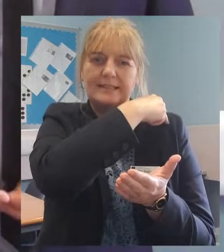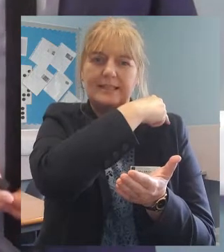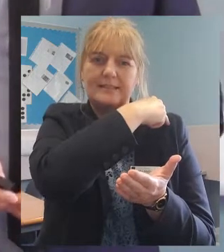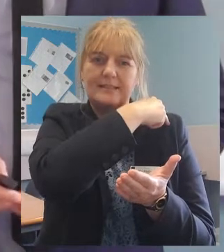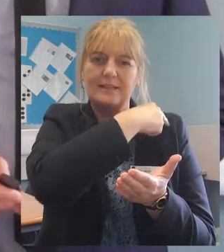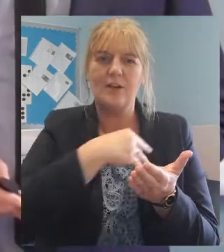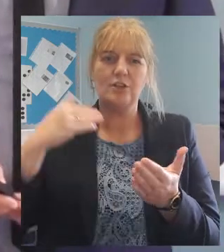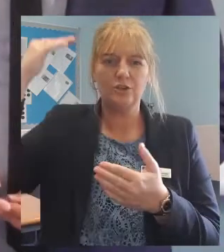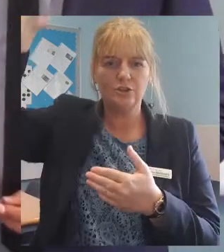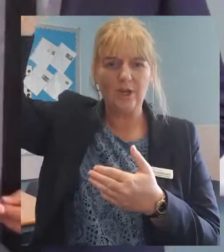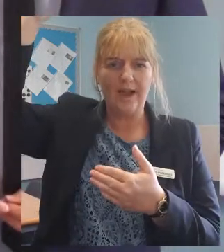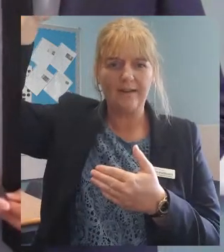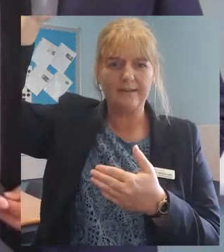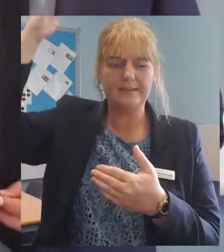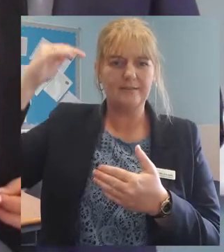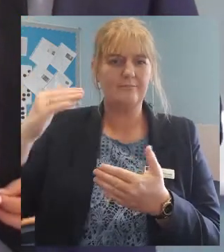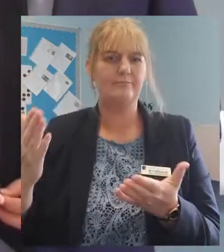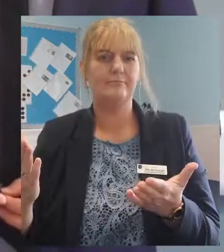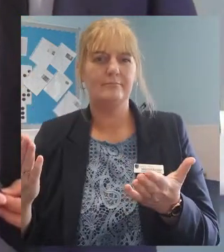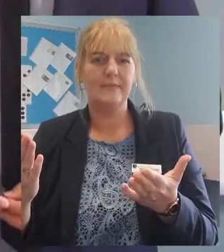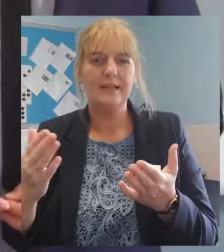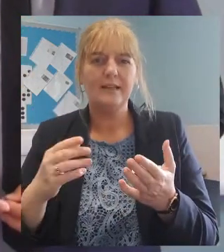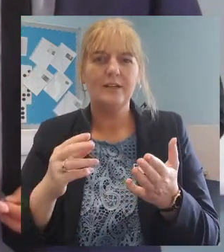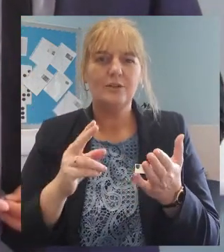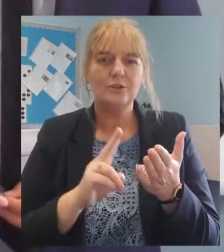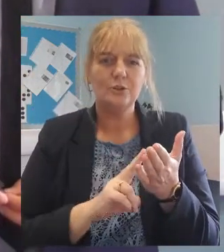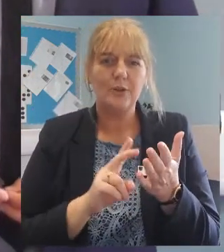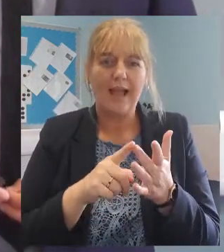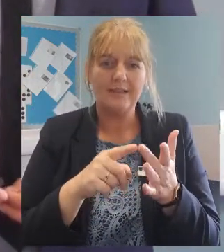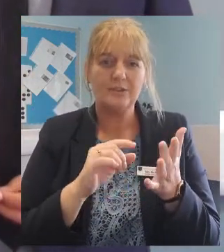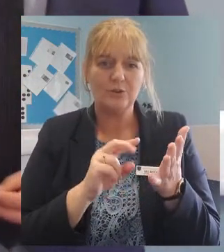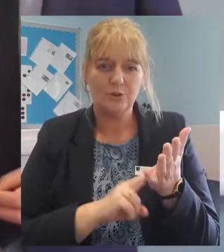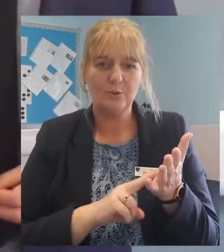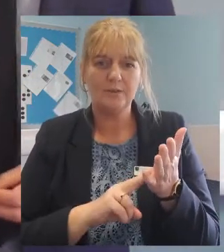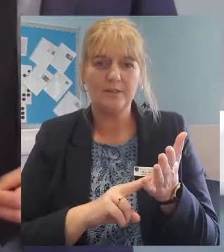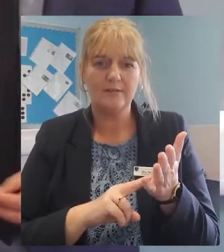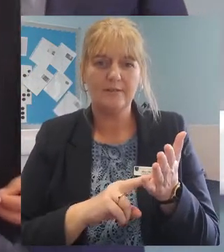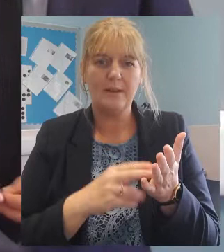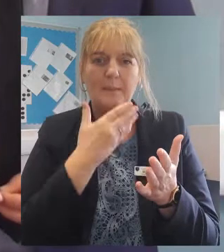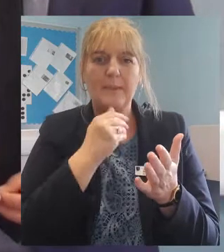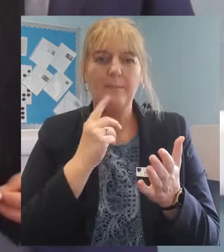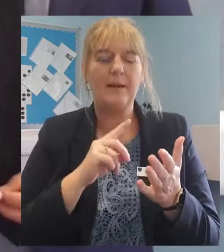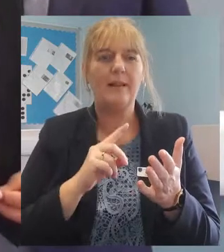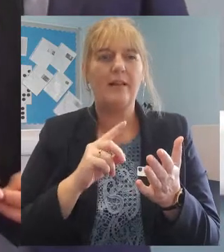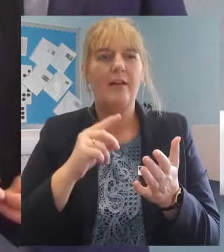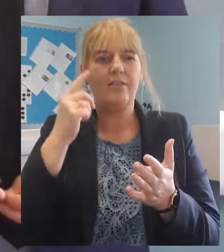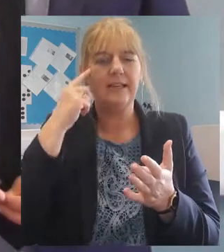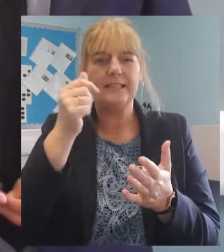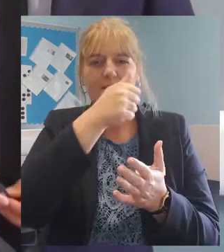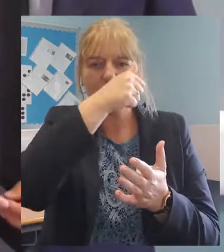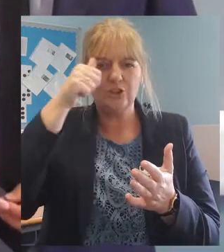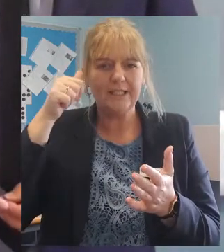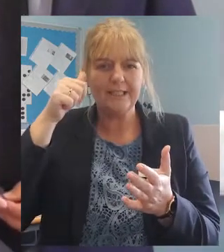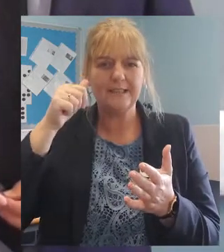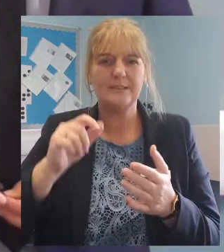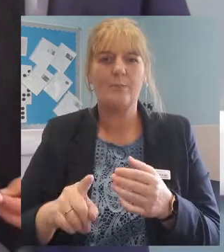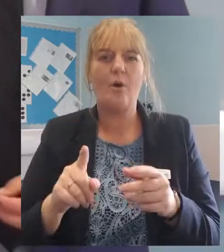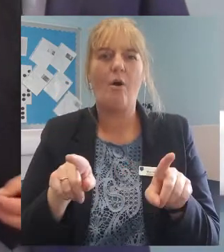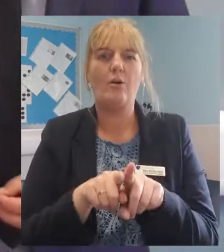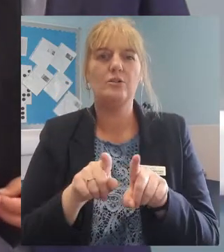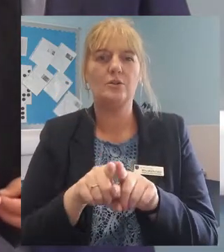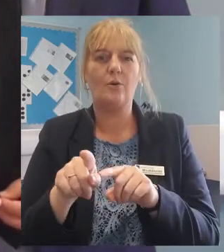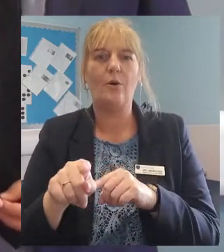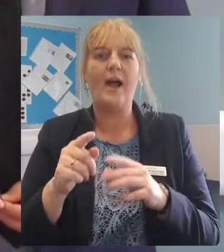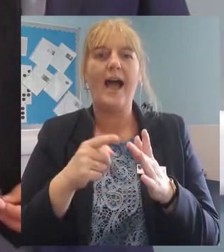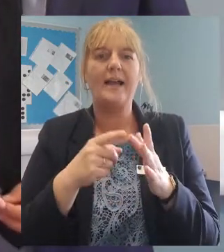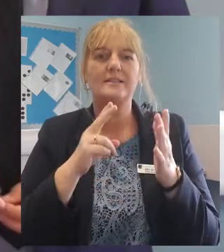giants." Newton is often regarded as a genius. However, he himself always recognized the work of those who had gone